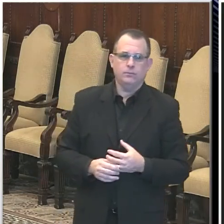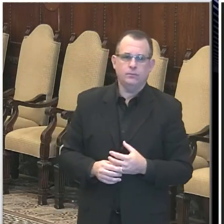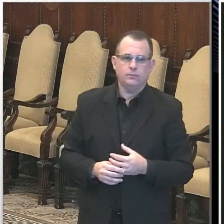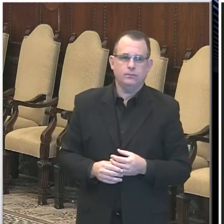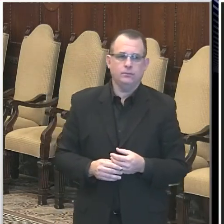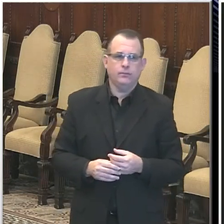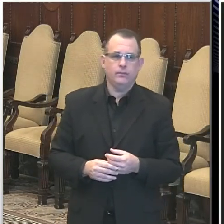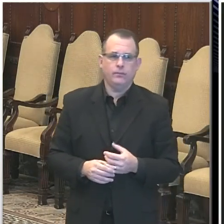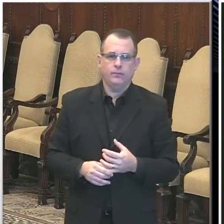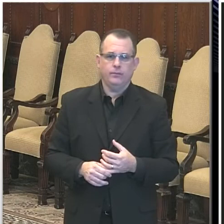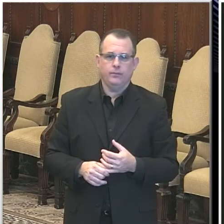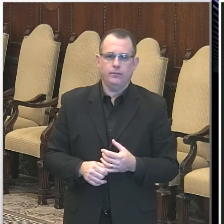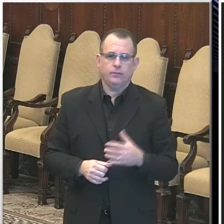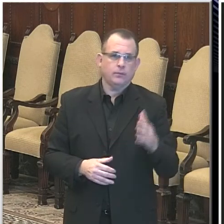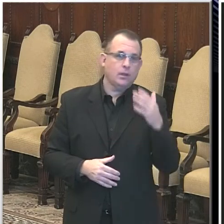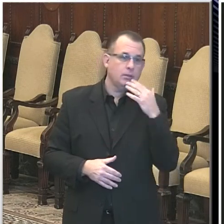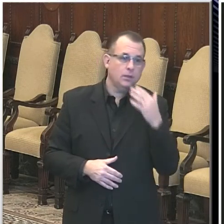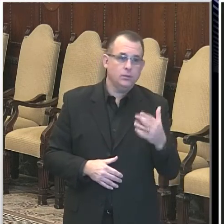All right. Thank you so much, Doctor.